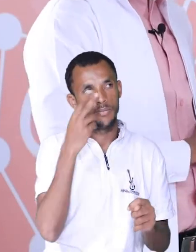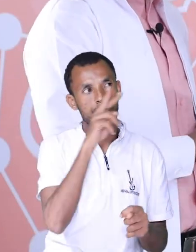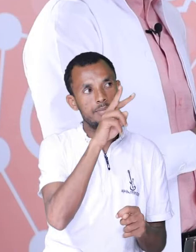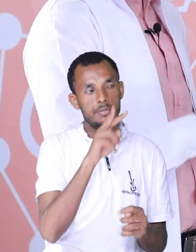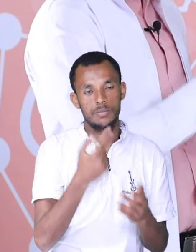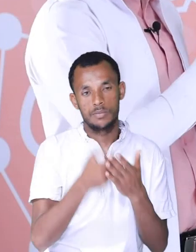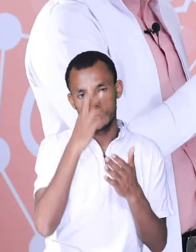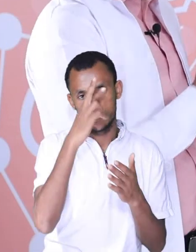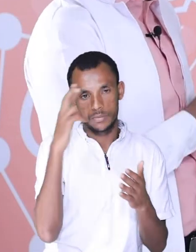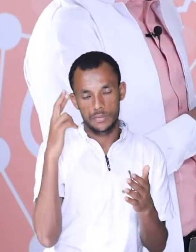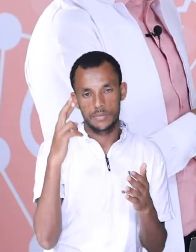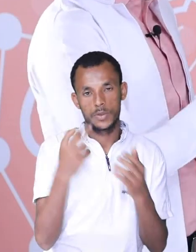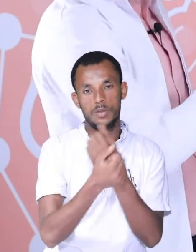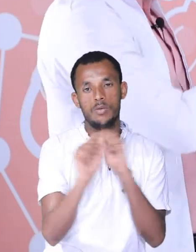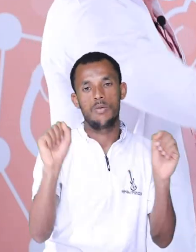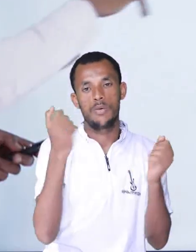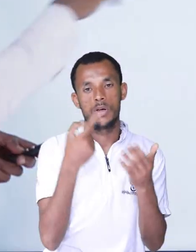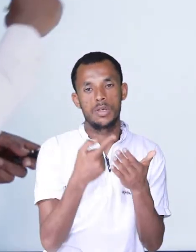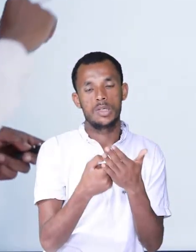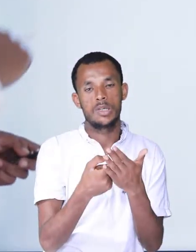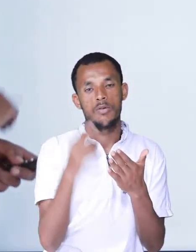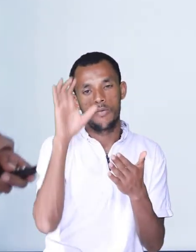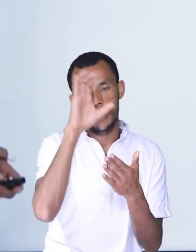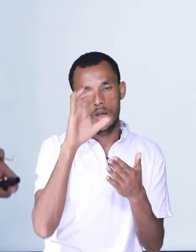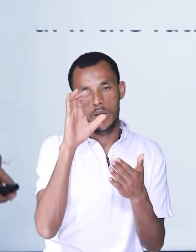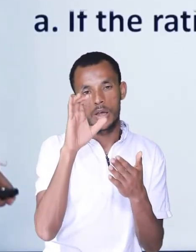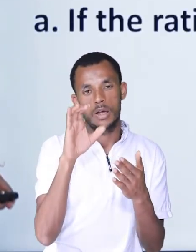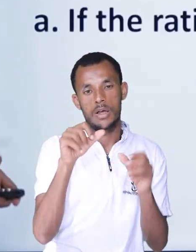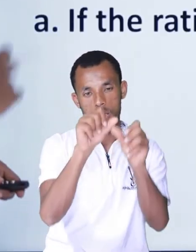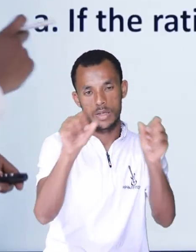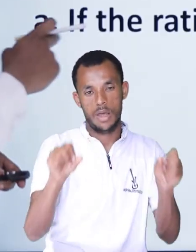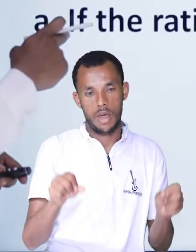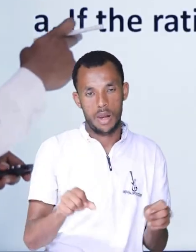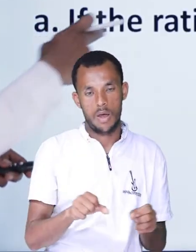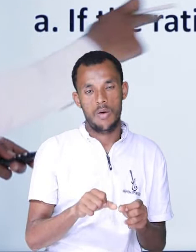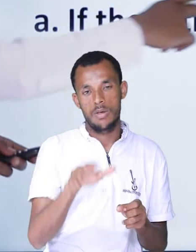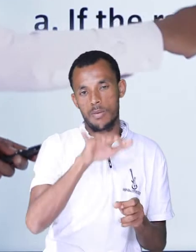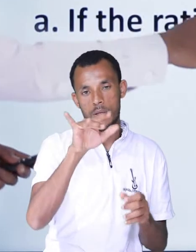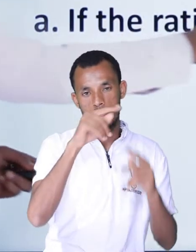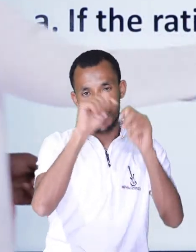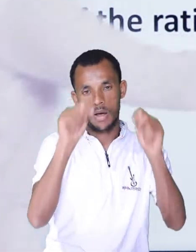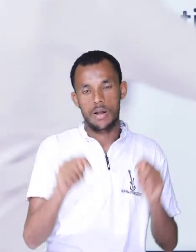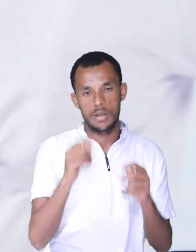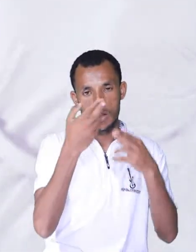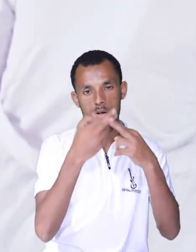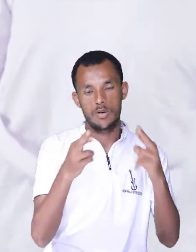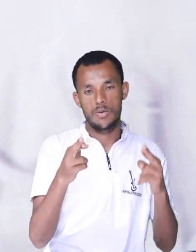In the case of solving this, finding the area of similar triangle, if the ratio